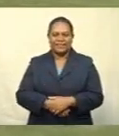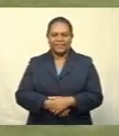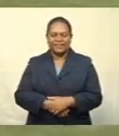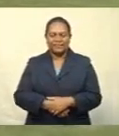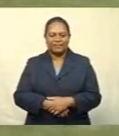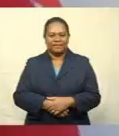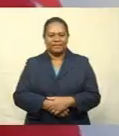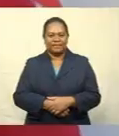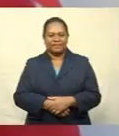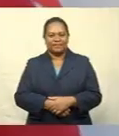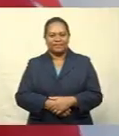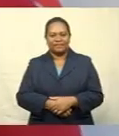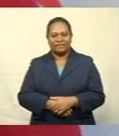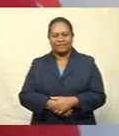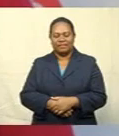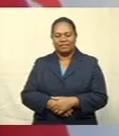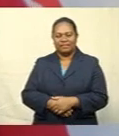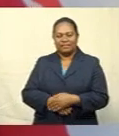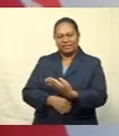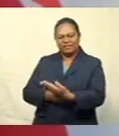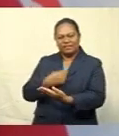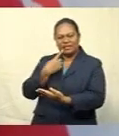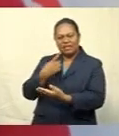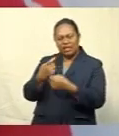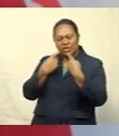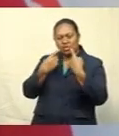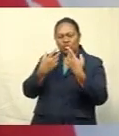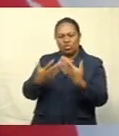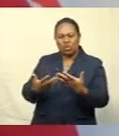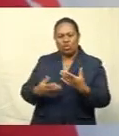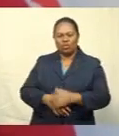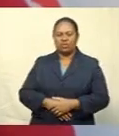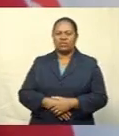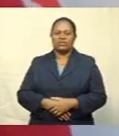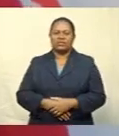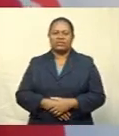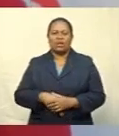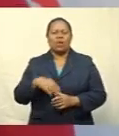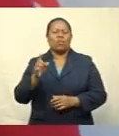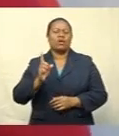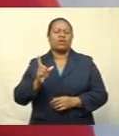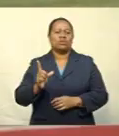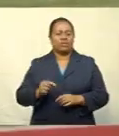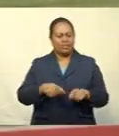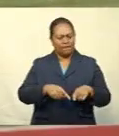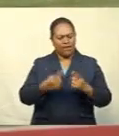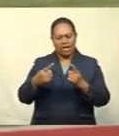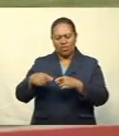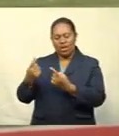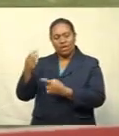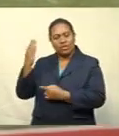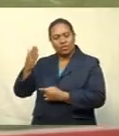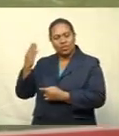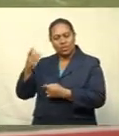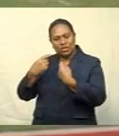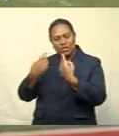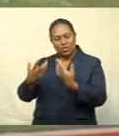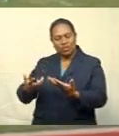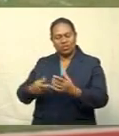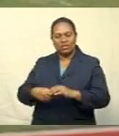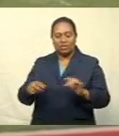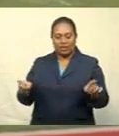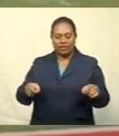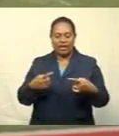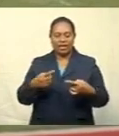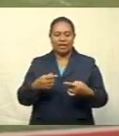It speaks volume of the development that the teachers have done in their various schools. The finals will be